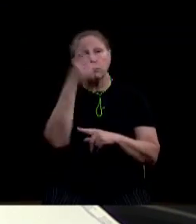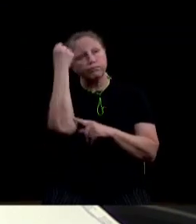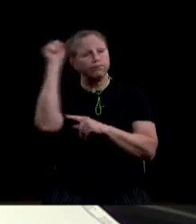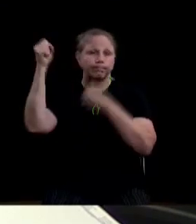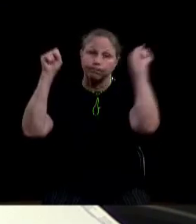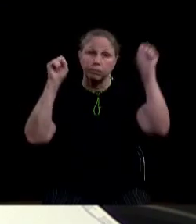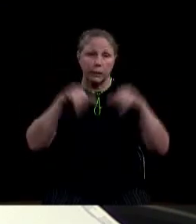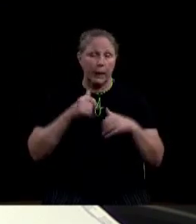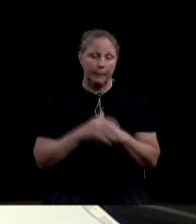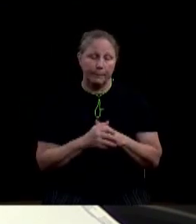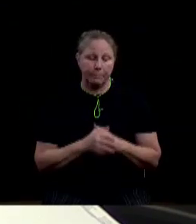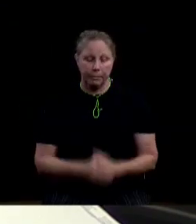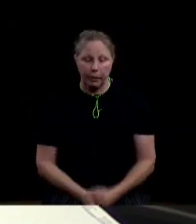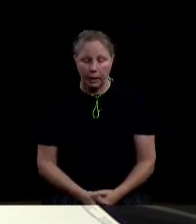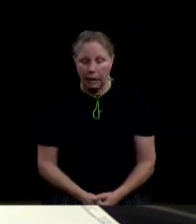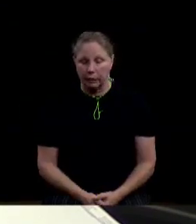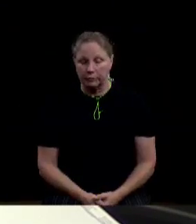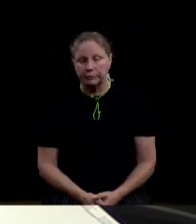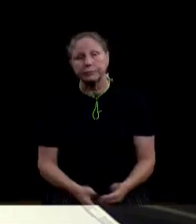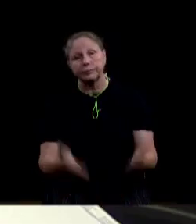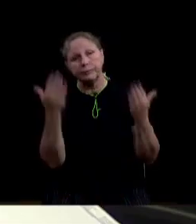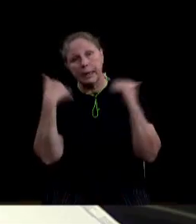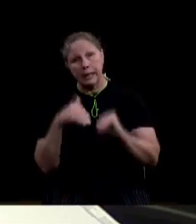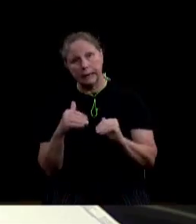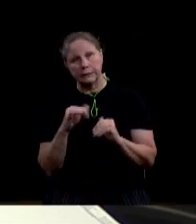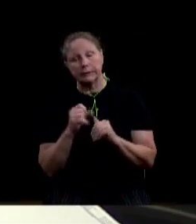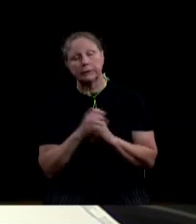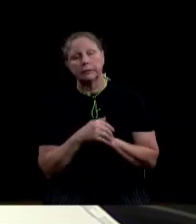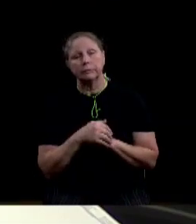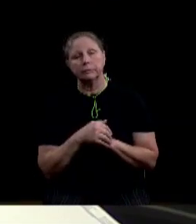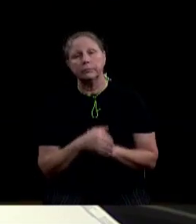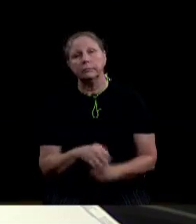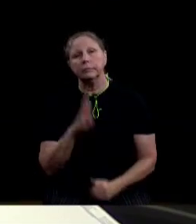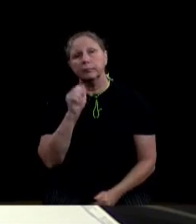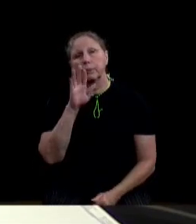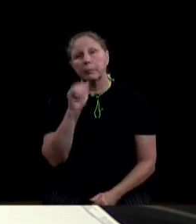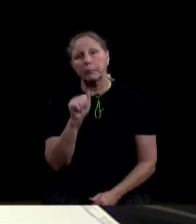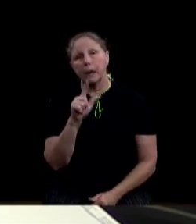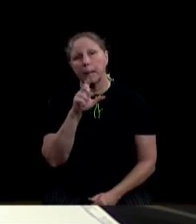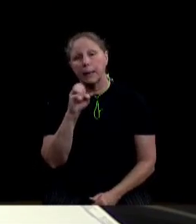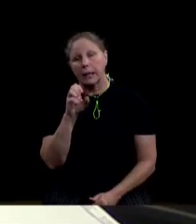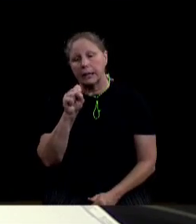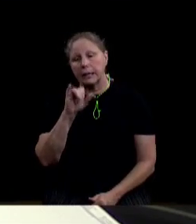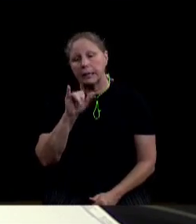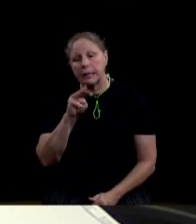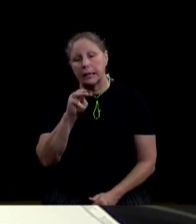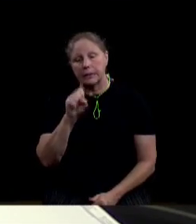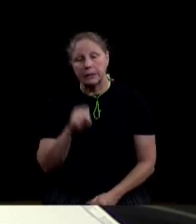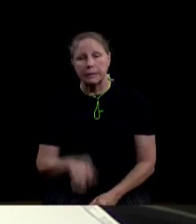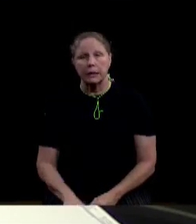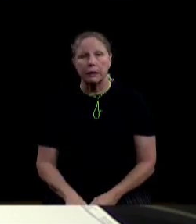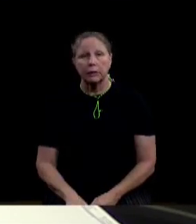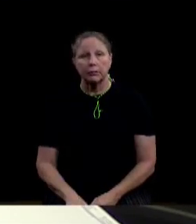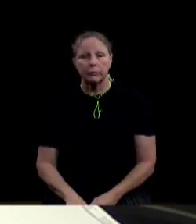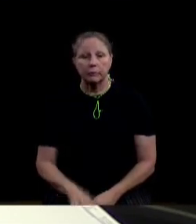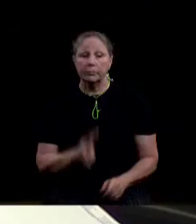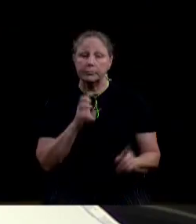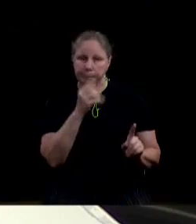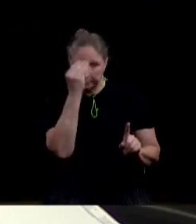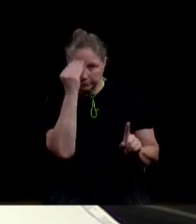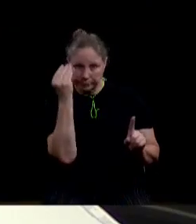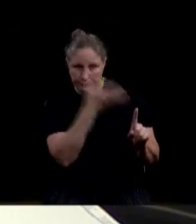comment is from Barbara Lee Sim. Please let Mayor Deaver know I am writing my congressman,